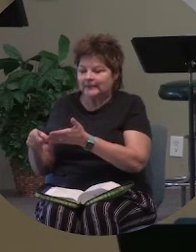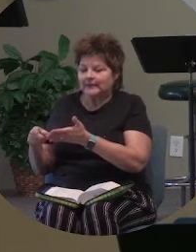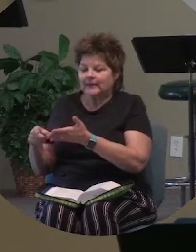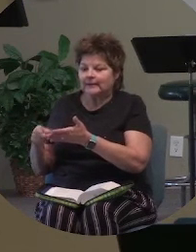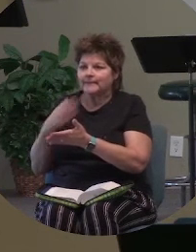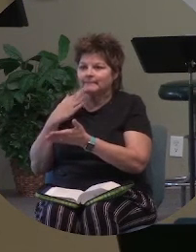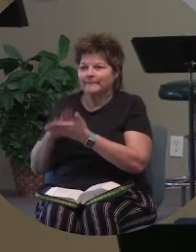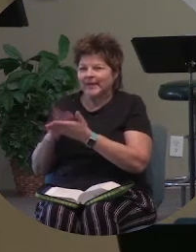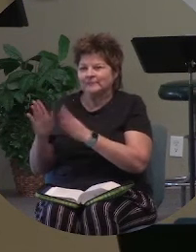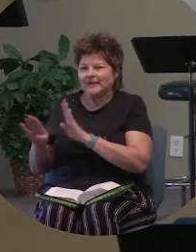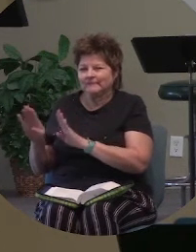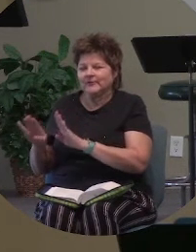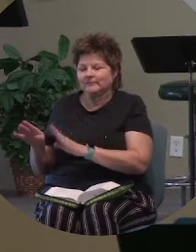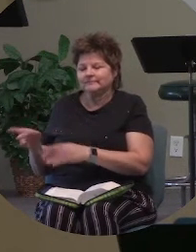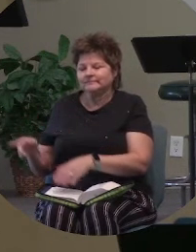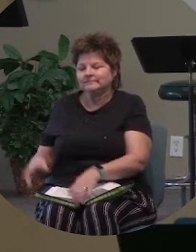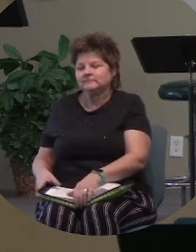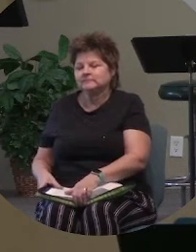bad behavior.